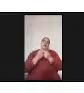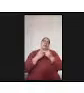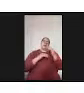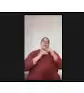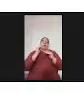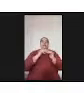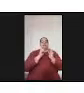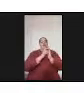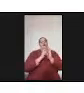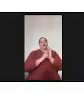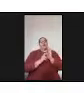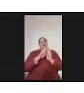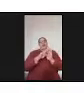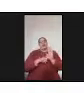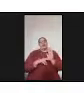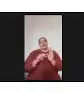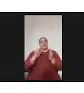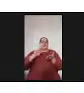regulations.